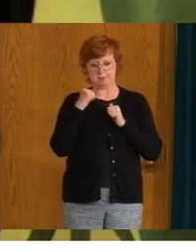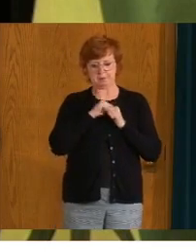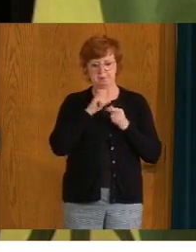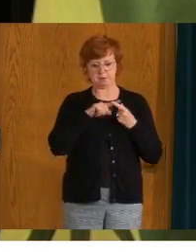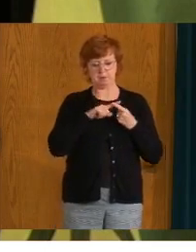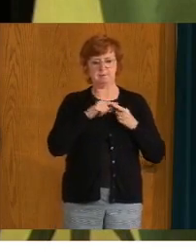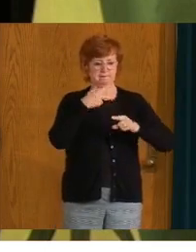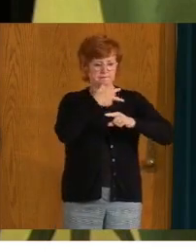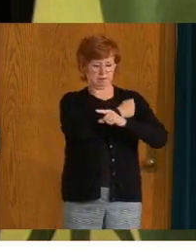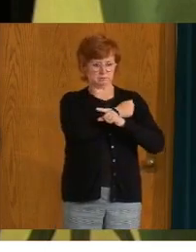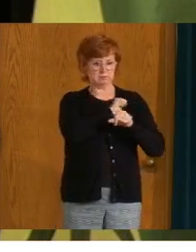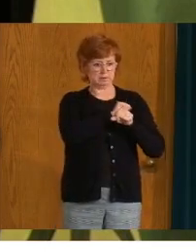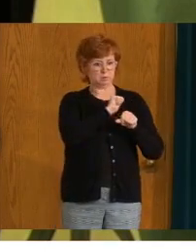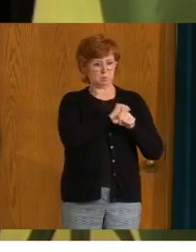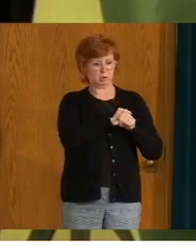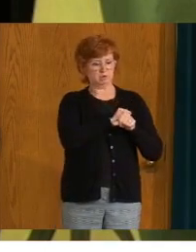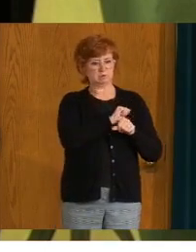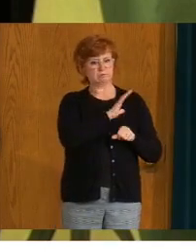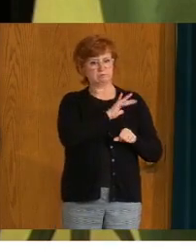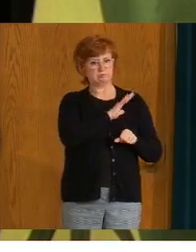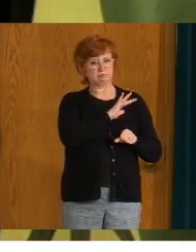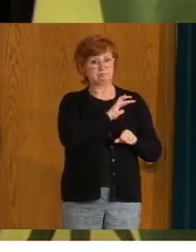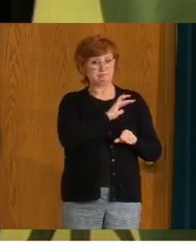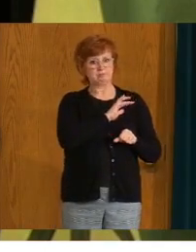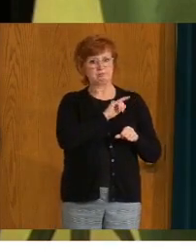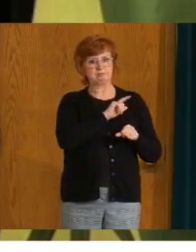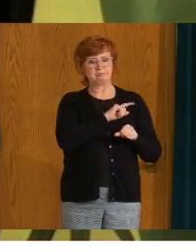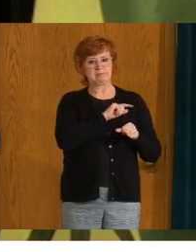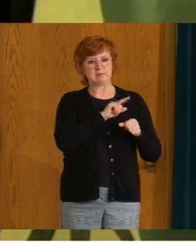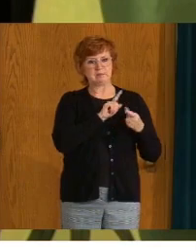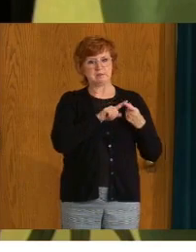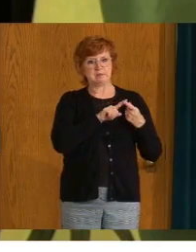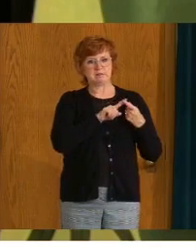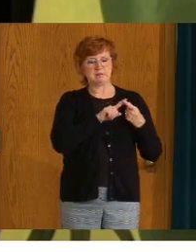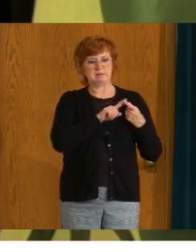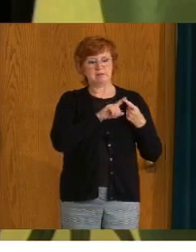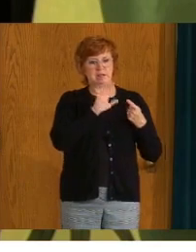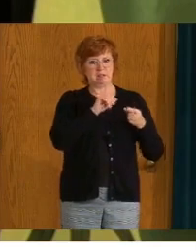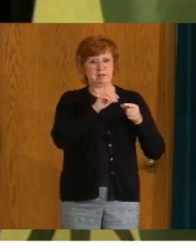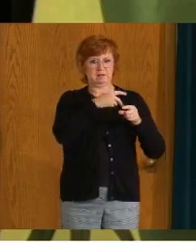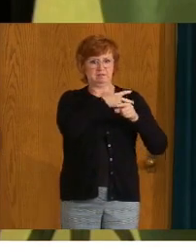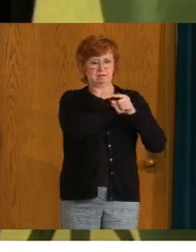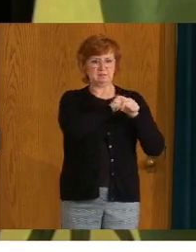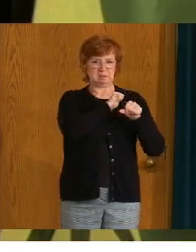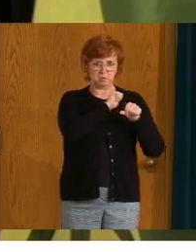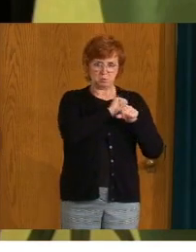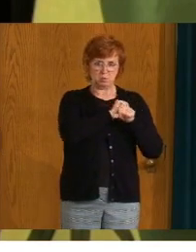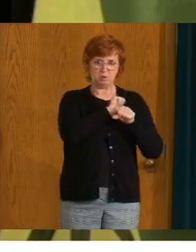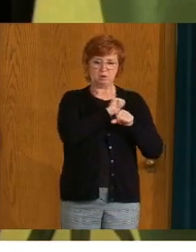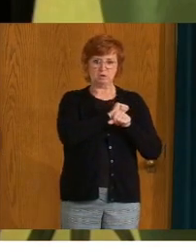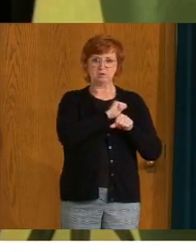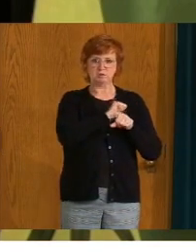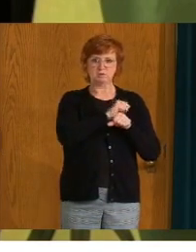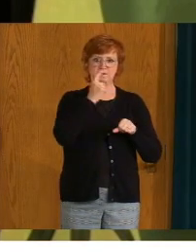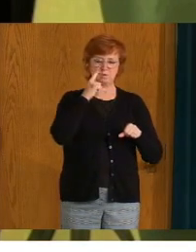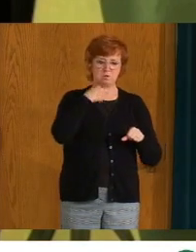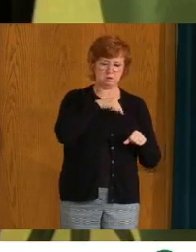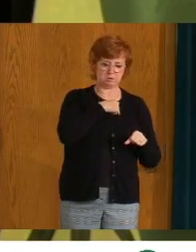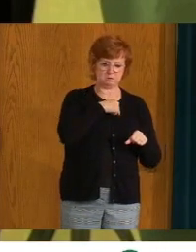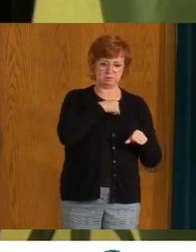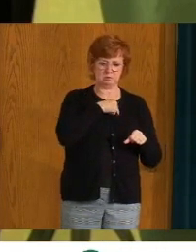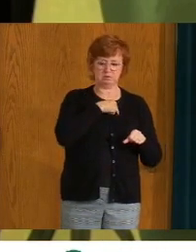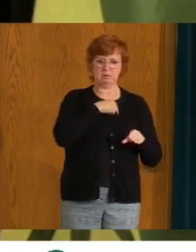have to have faith in the fact that we are going to be able to move through and do some of the things that we used to take for granted. And coming together in